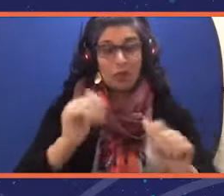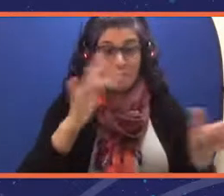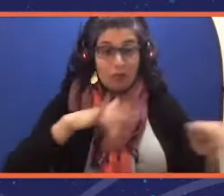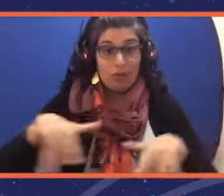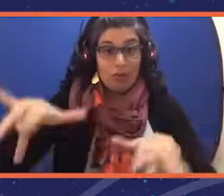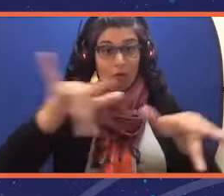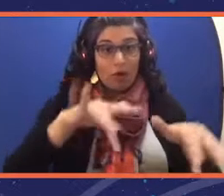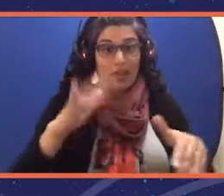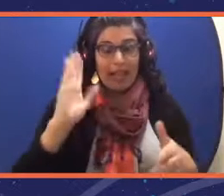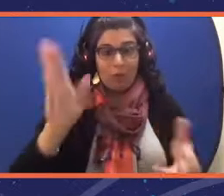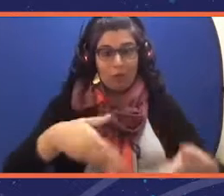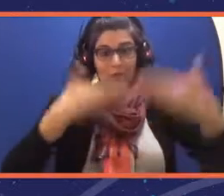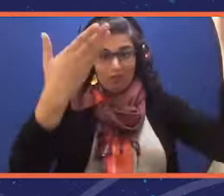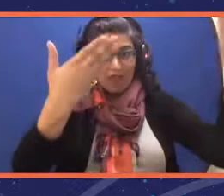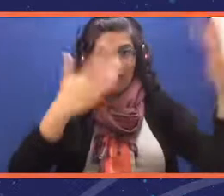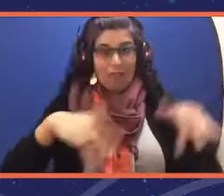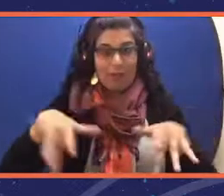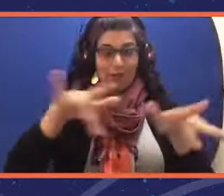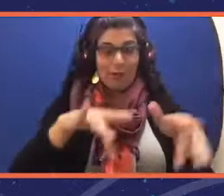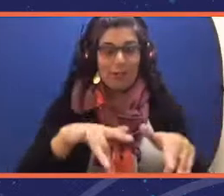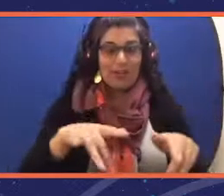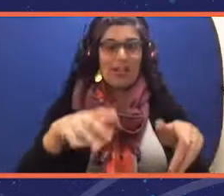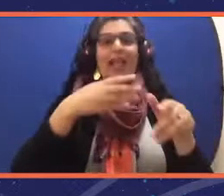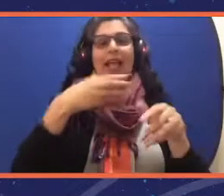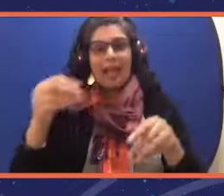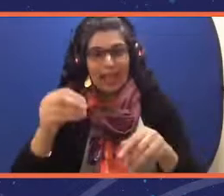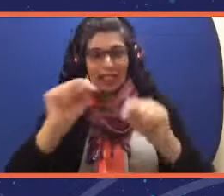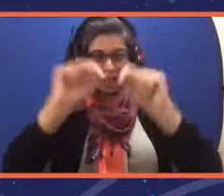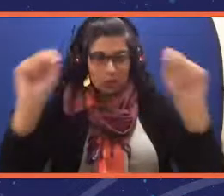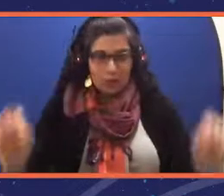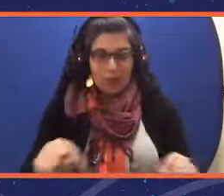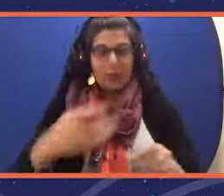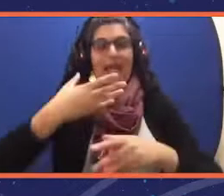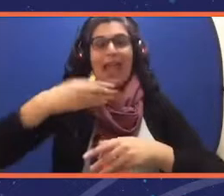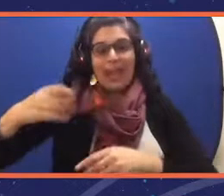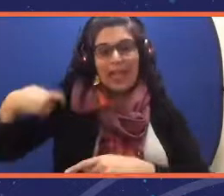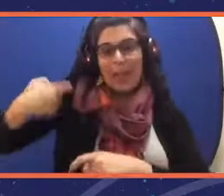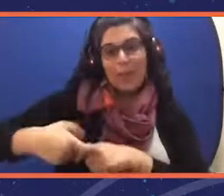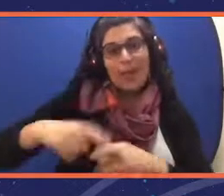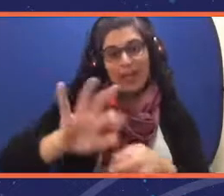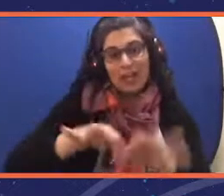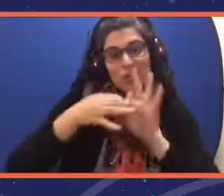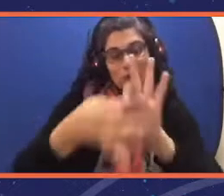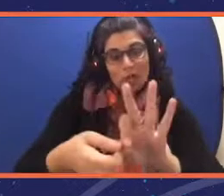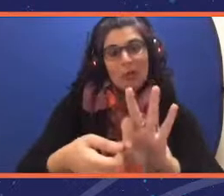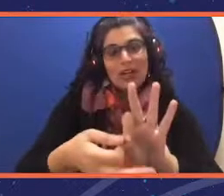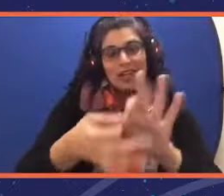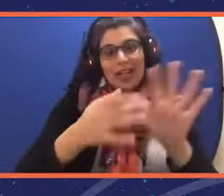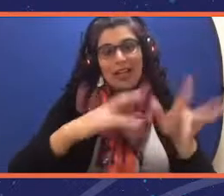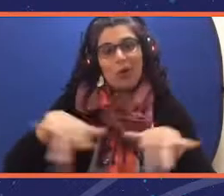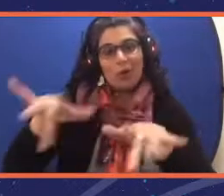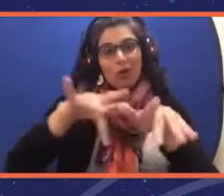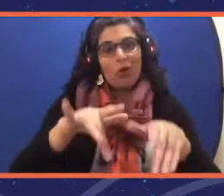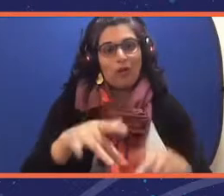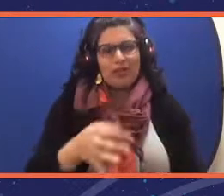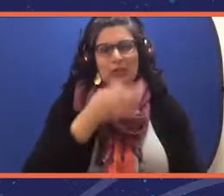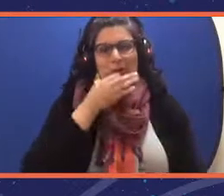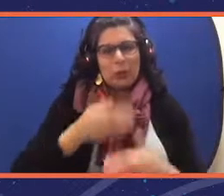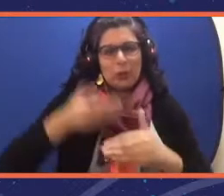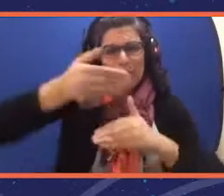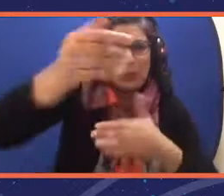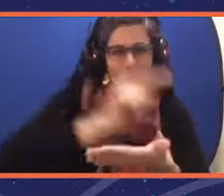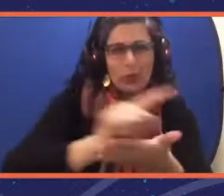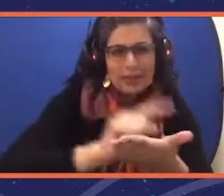providing that recording as well as the transcript and the Spanish interpreted recording in the coming week.